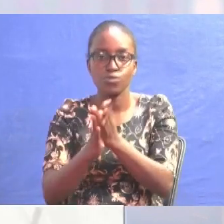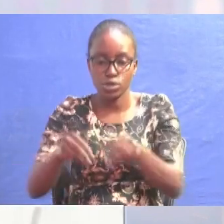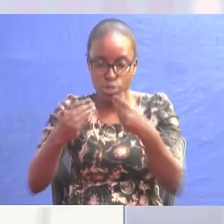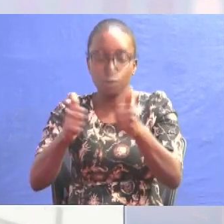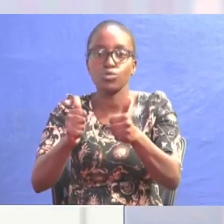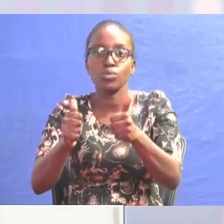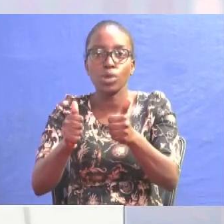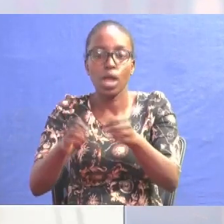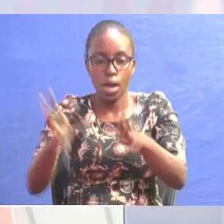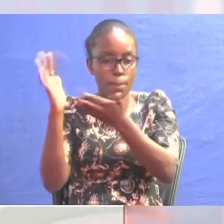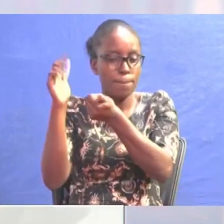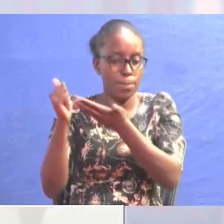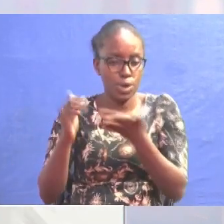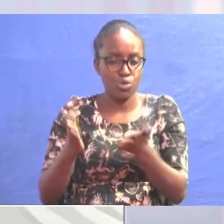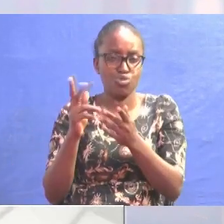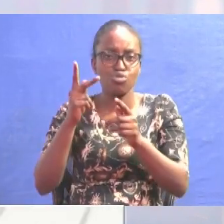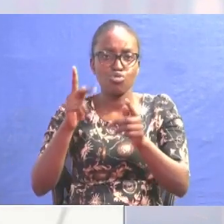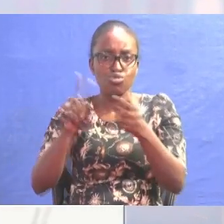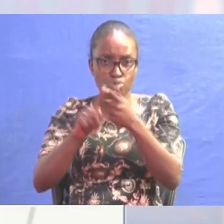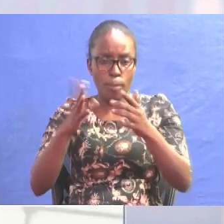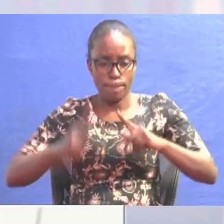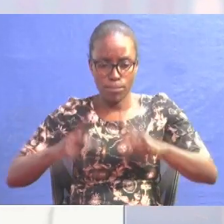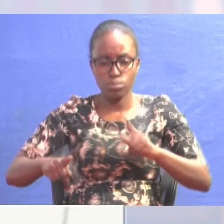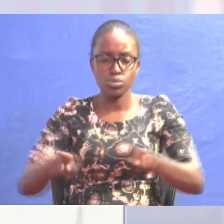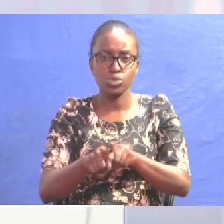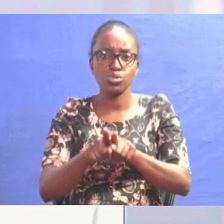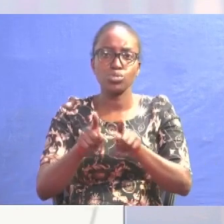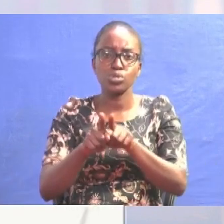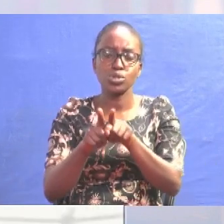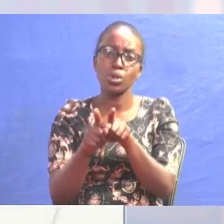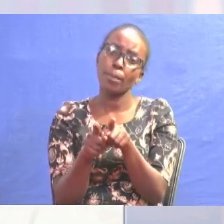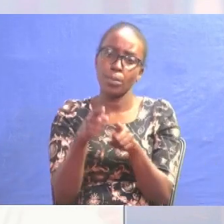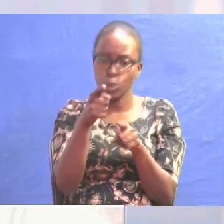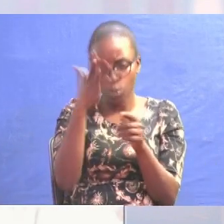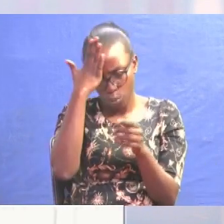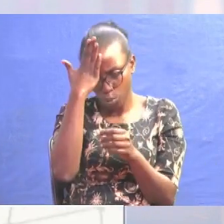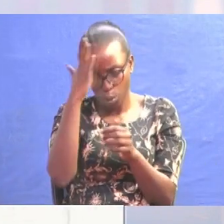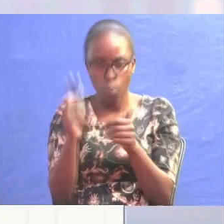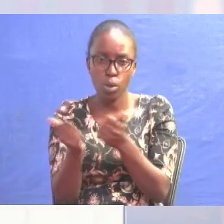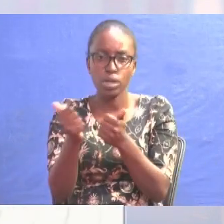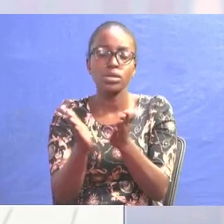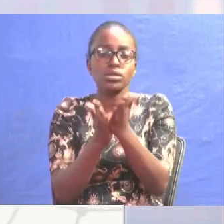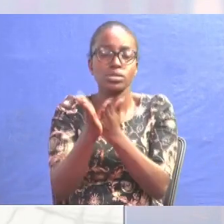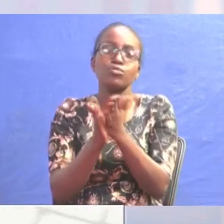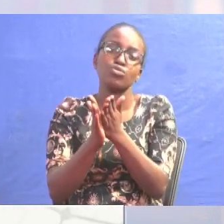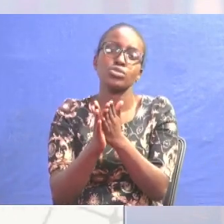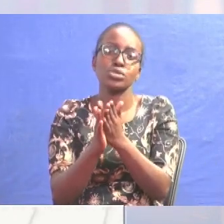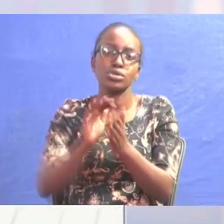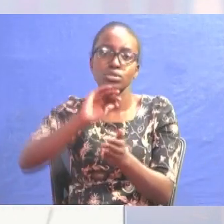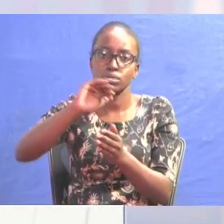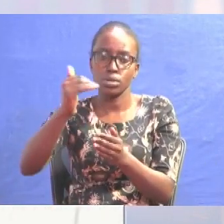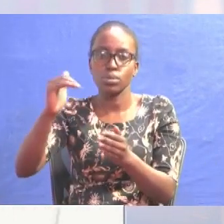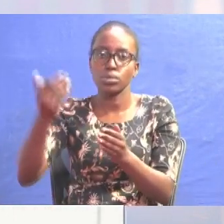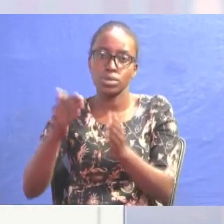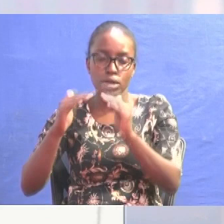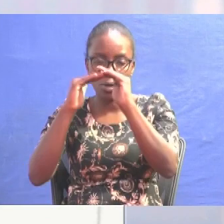people. I'm talking about now the devolution and, of course, the services at the county level. And we